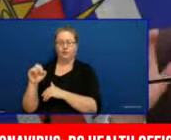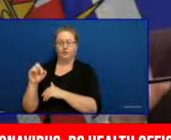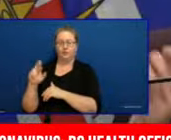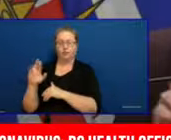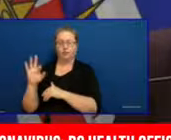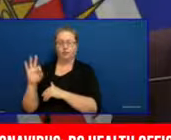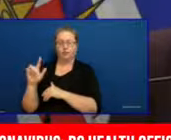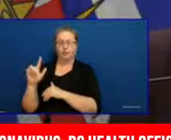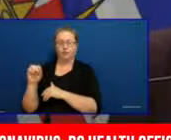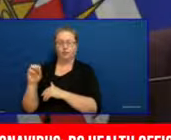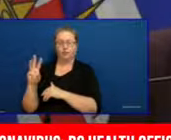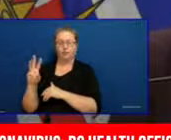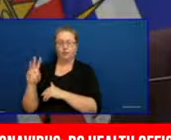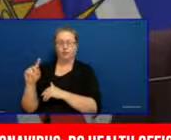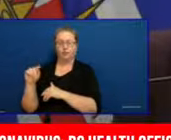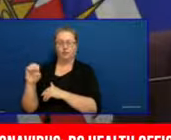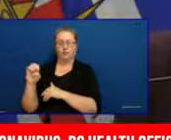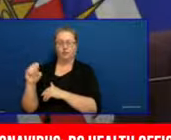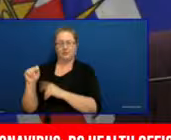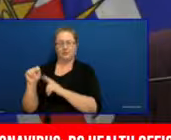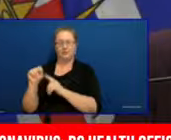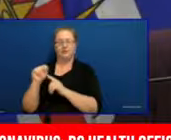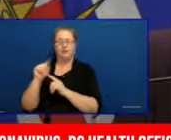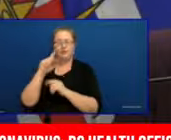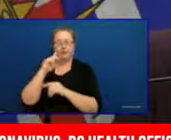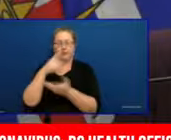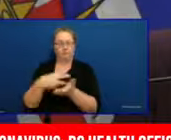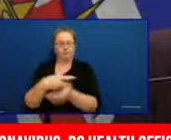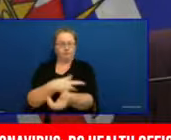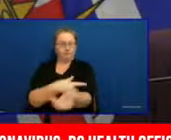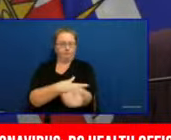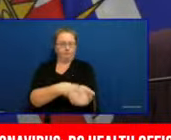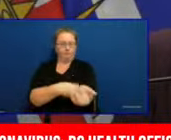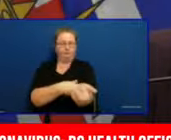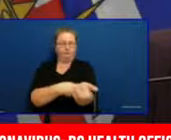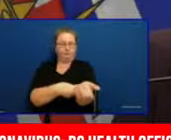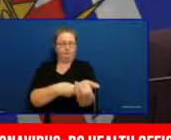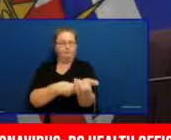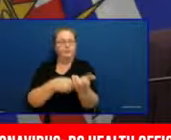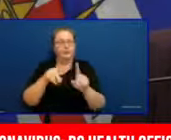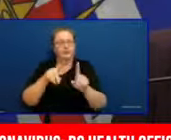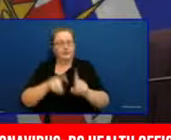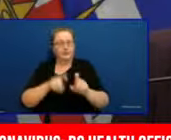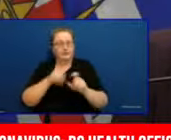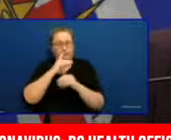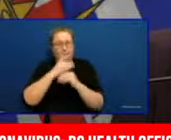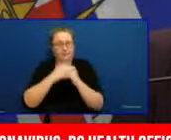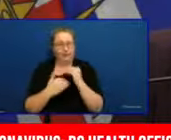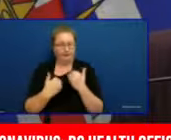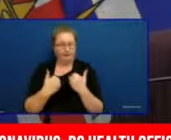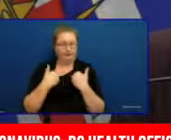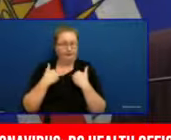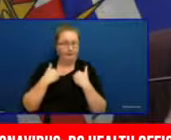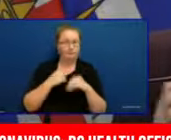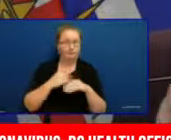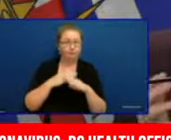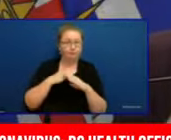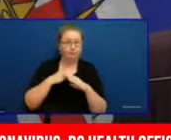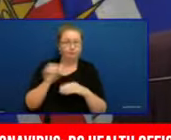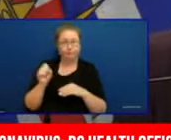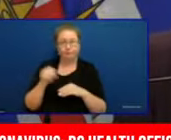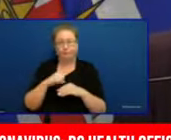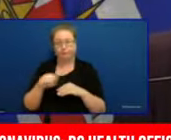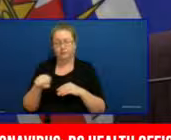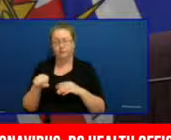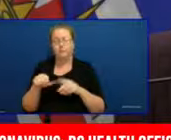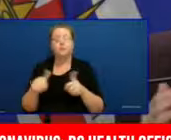laminar flow tests as well, the antigen tests, and we're looking at where the best use of those is. The challenges